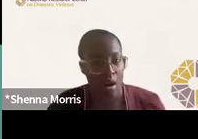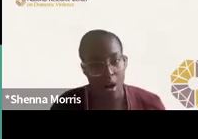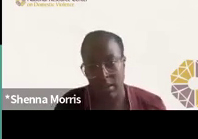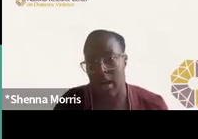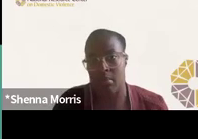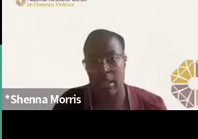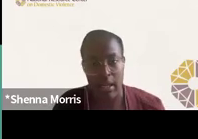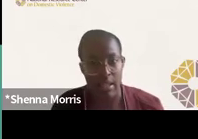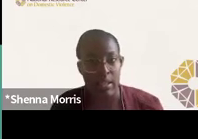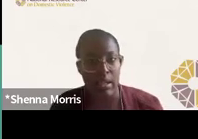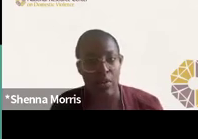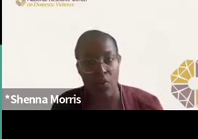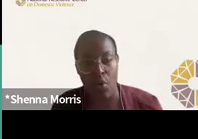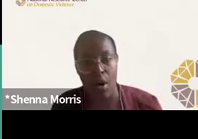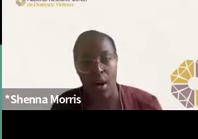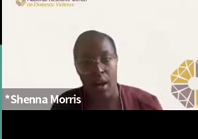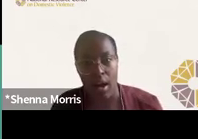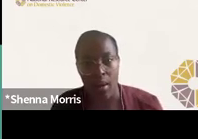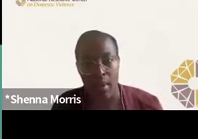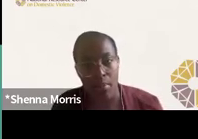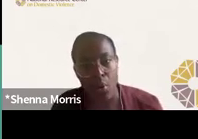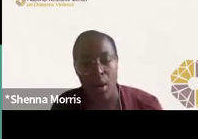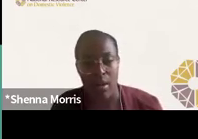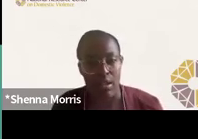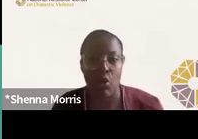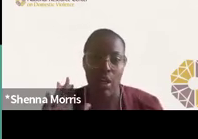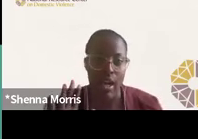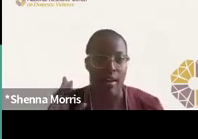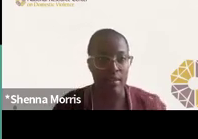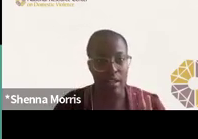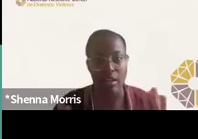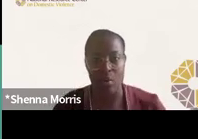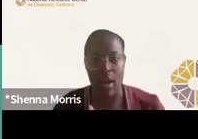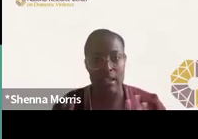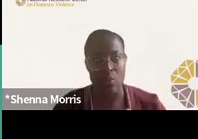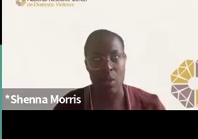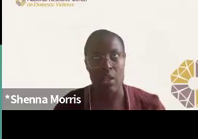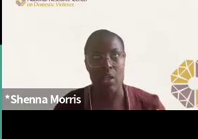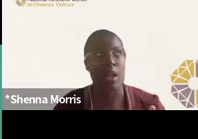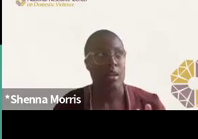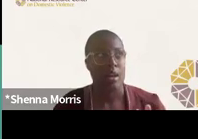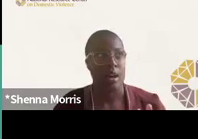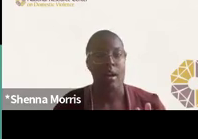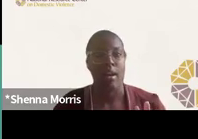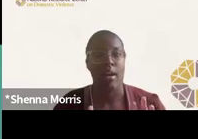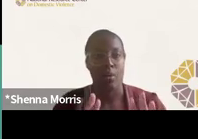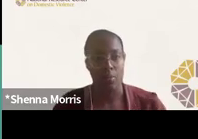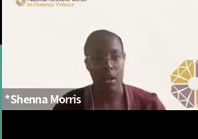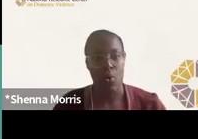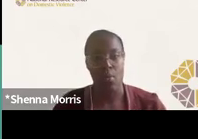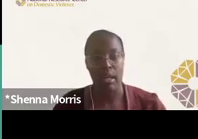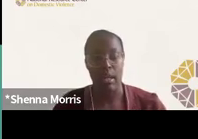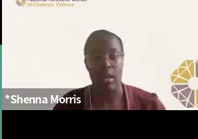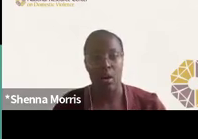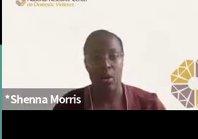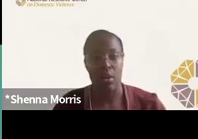employment, often documentation is needed for employment. So you can kind of see the ways in which